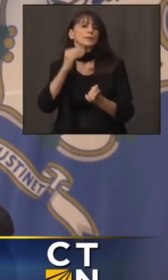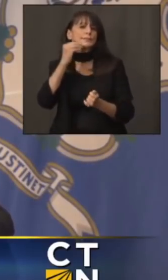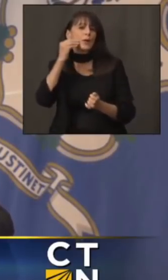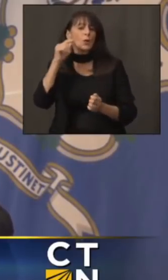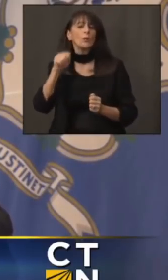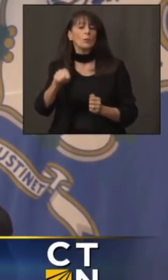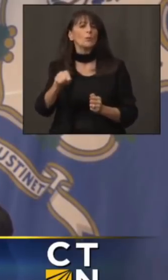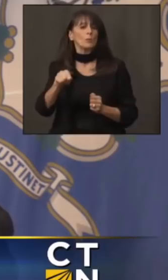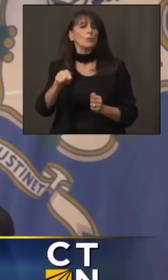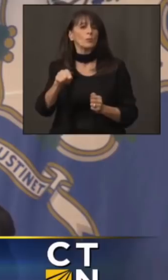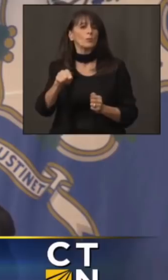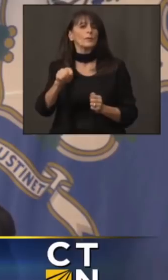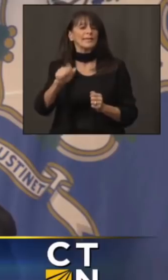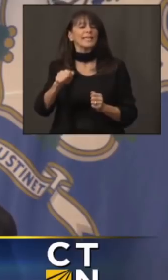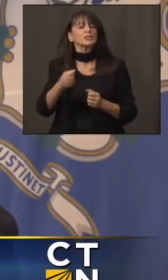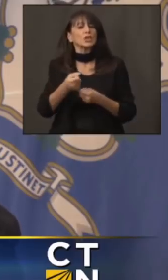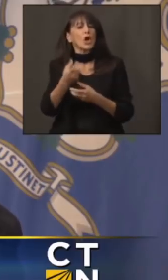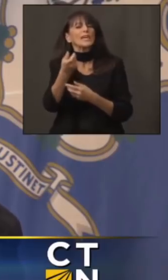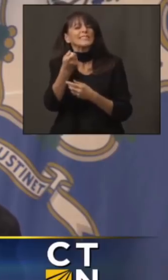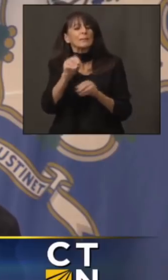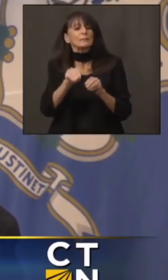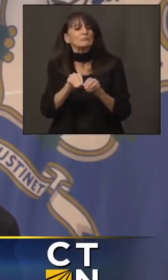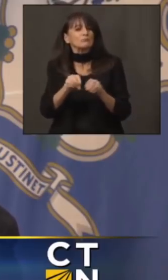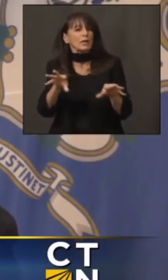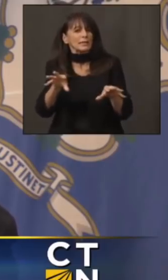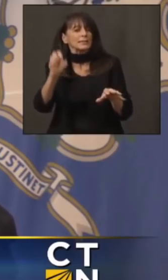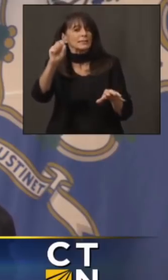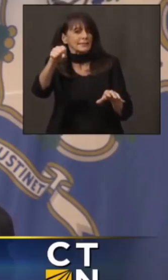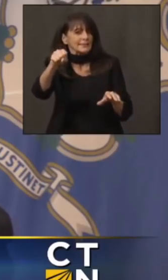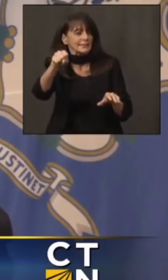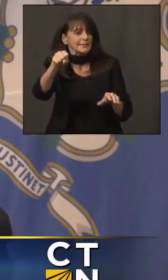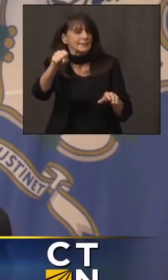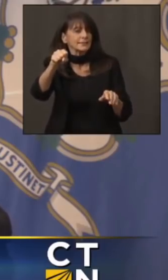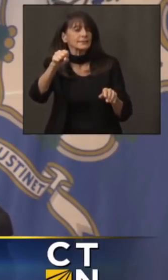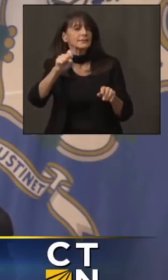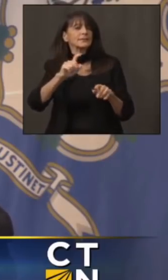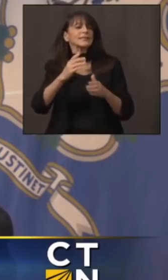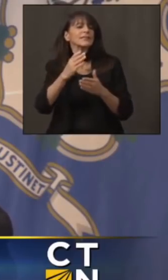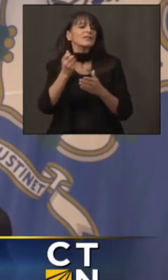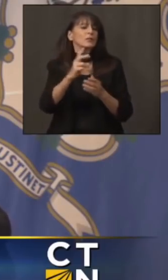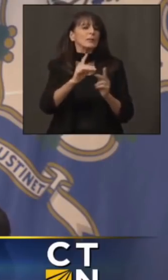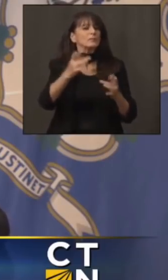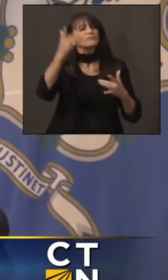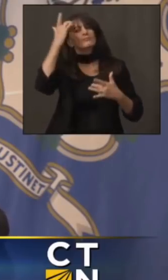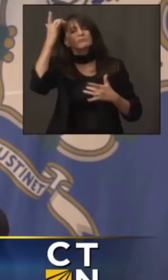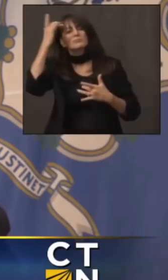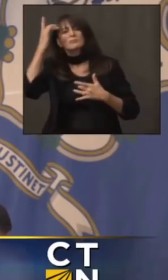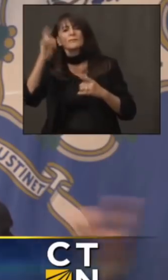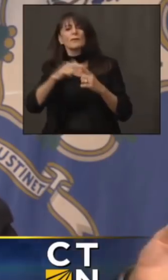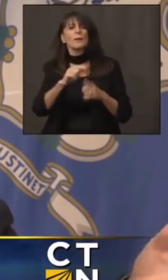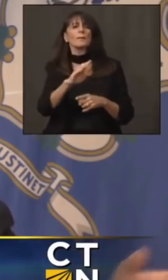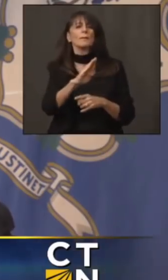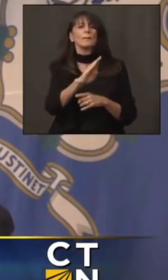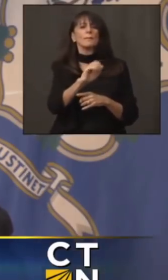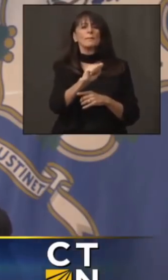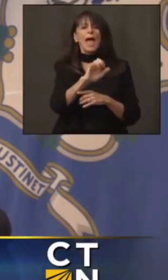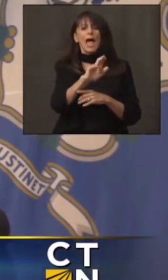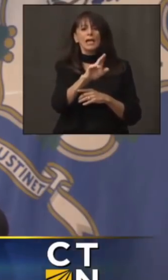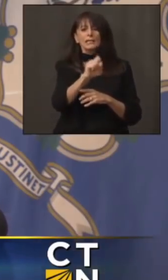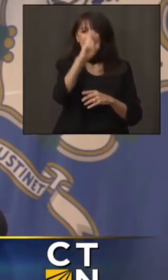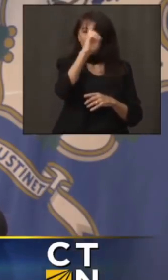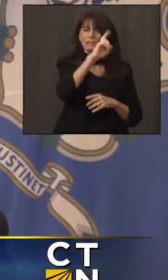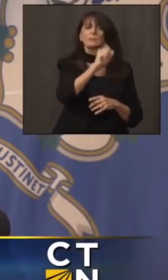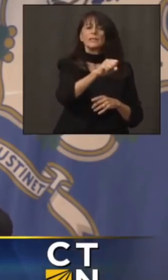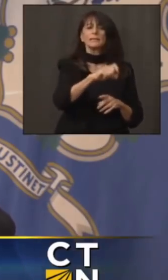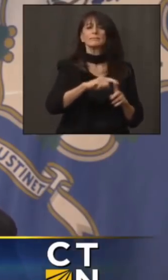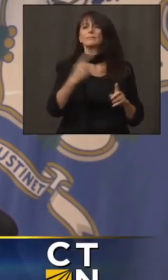did result in some community spread, did result in some additional infections in Bacchus Hospital, and did result